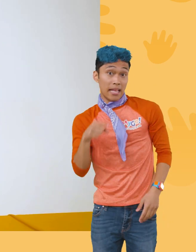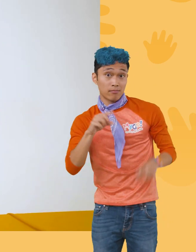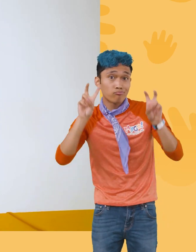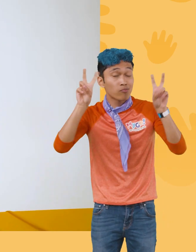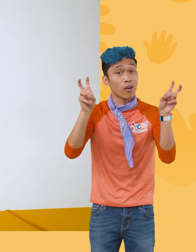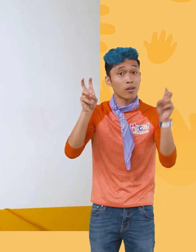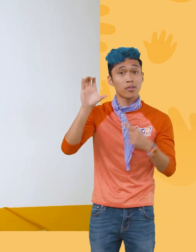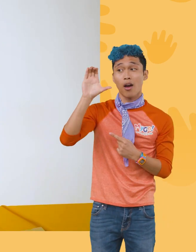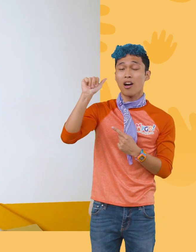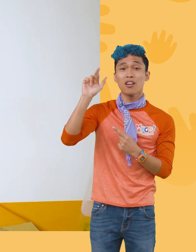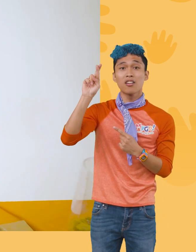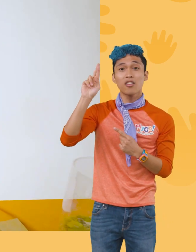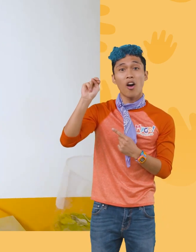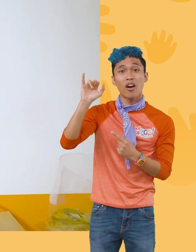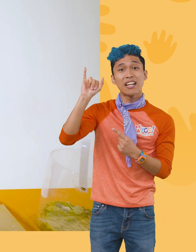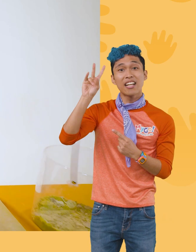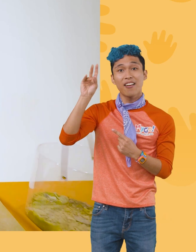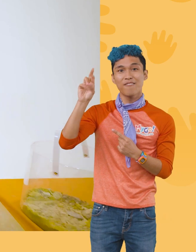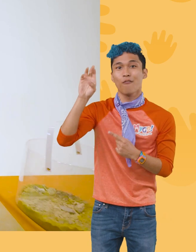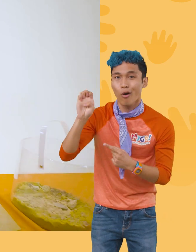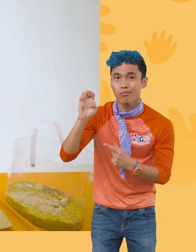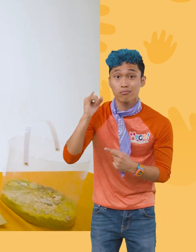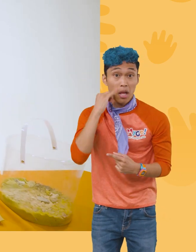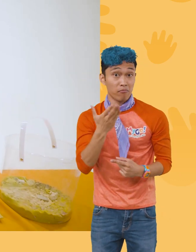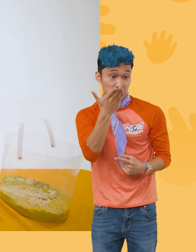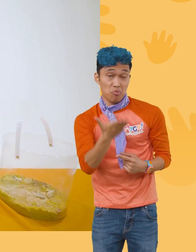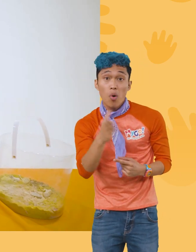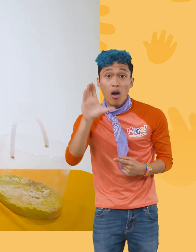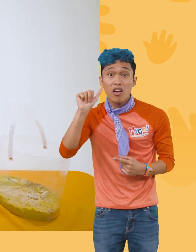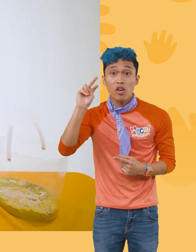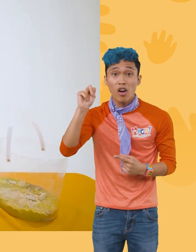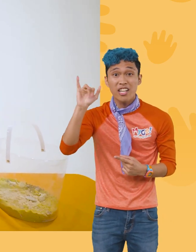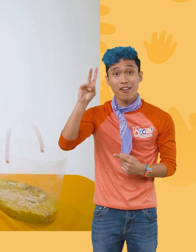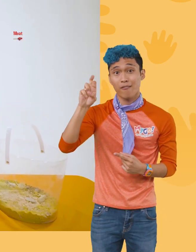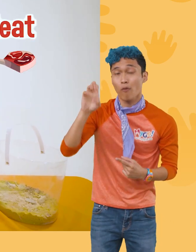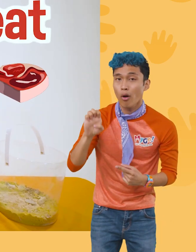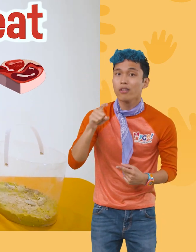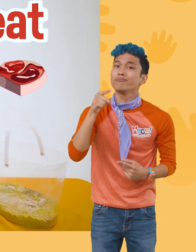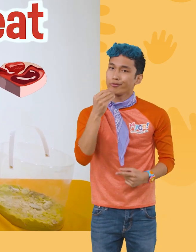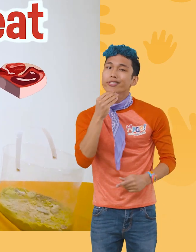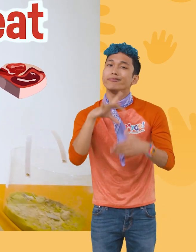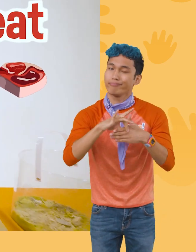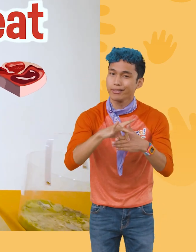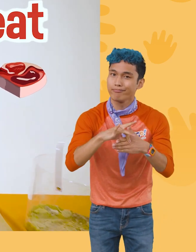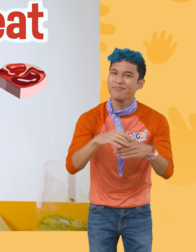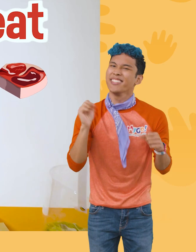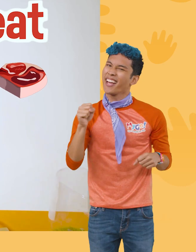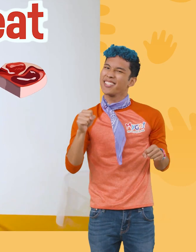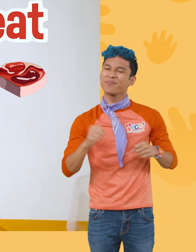actually called a carnivore. Yeah, if you are a carnivore, you eat meat.